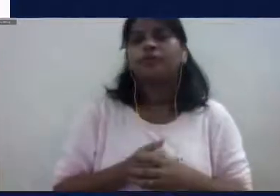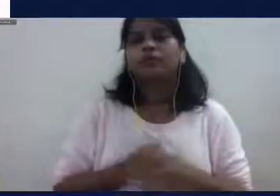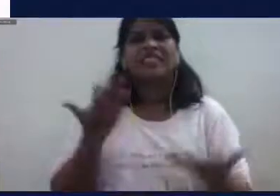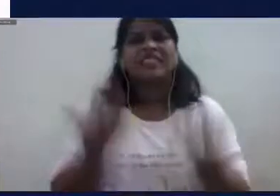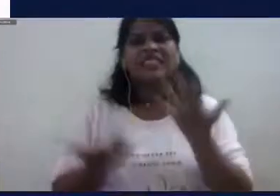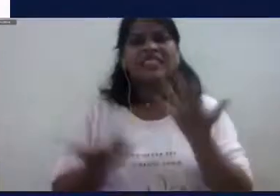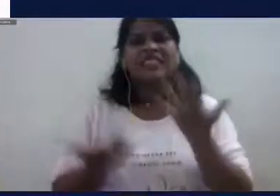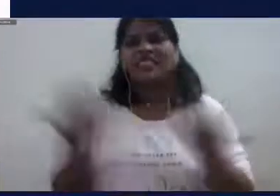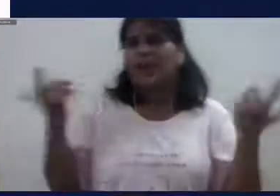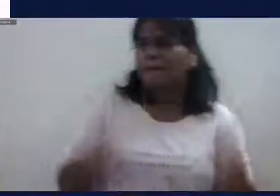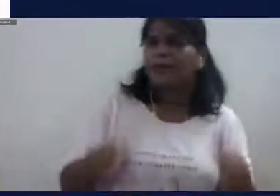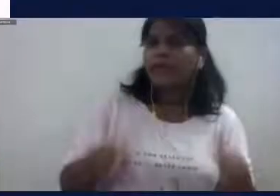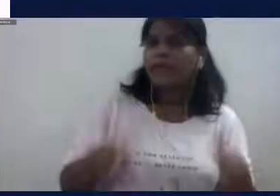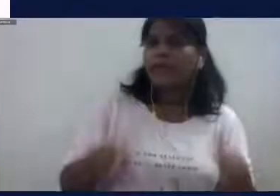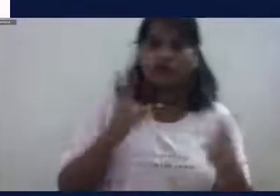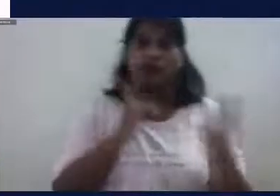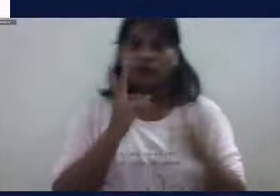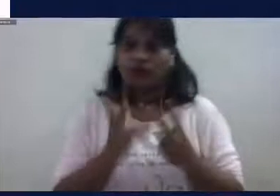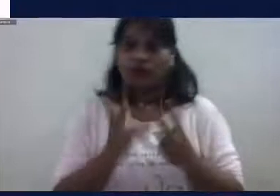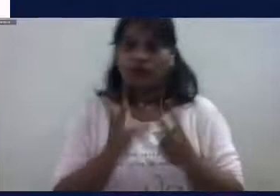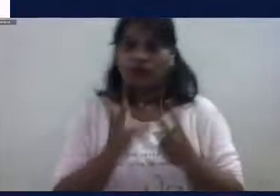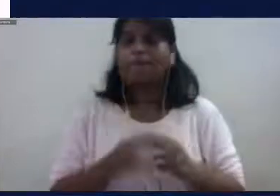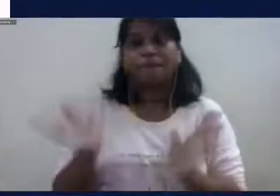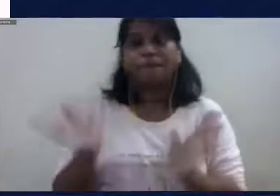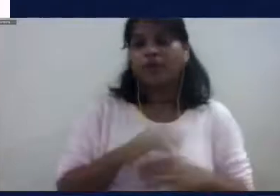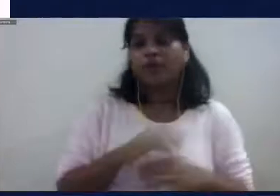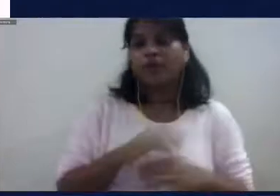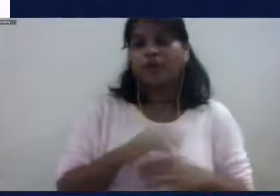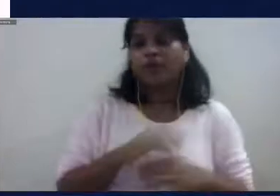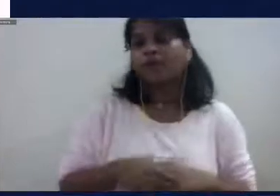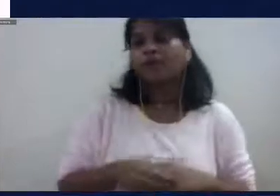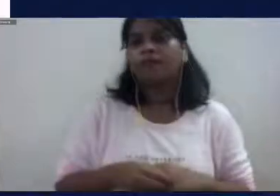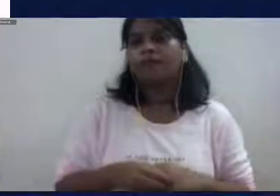uncertainty that we just saw earlier on.